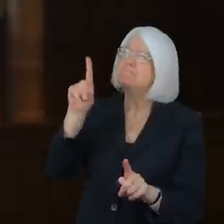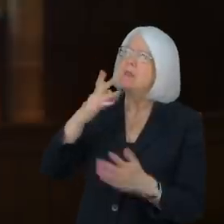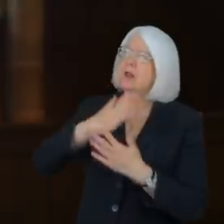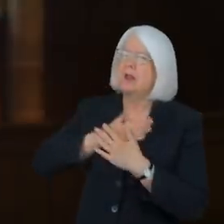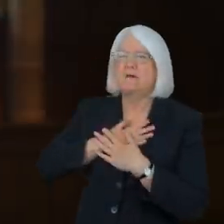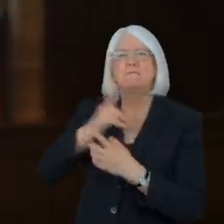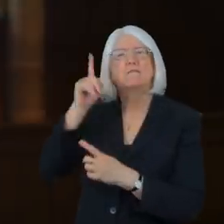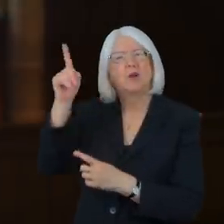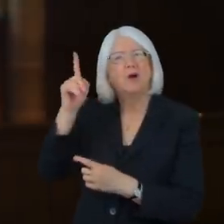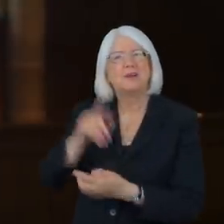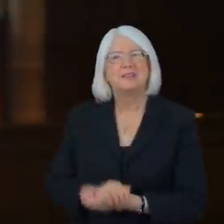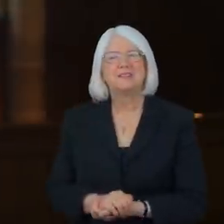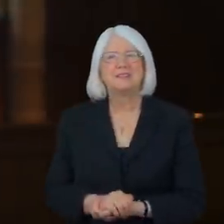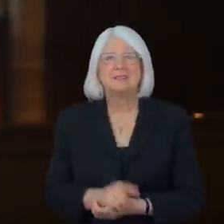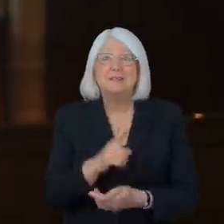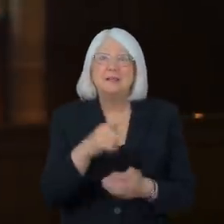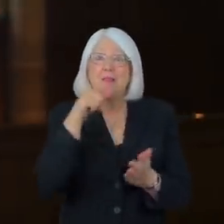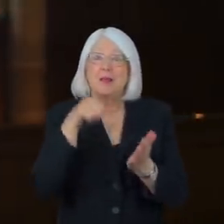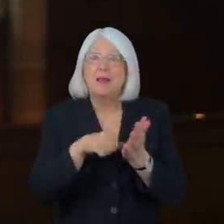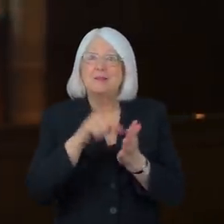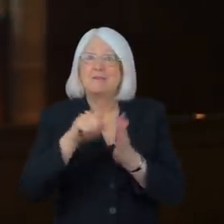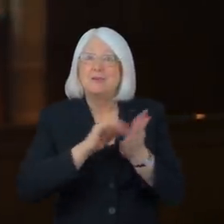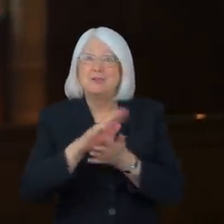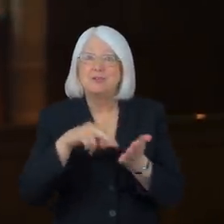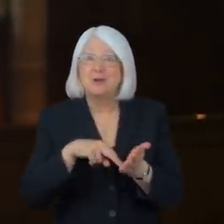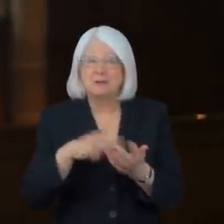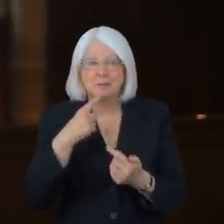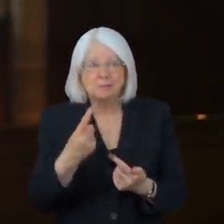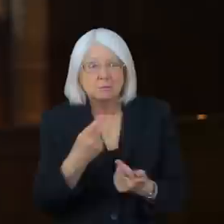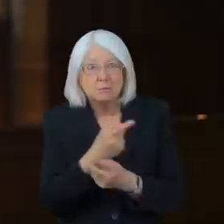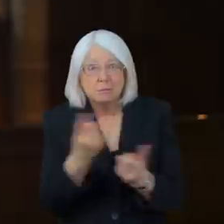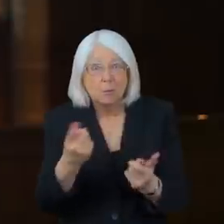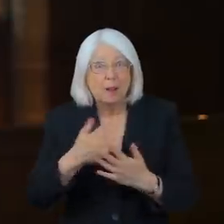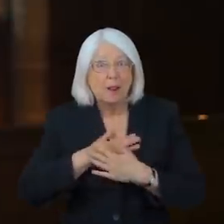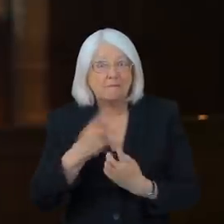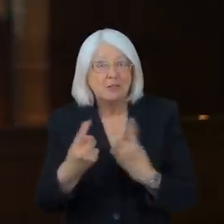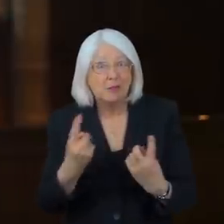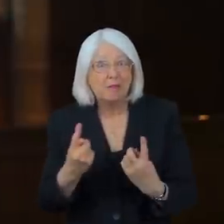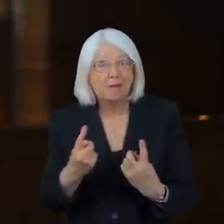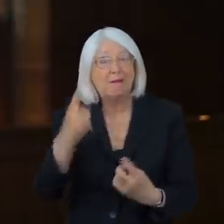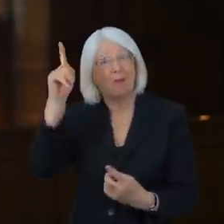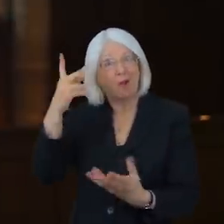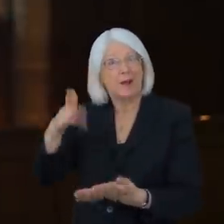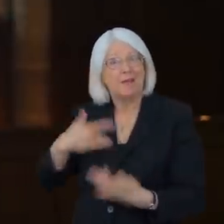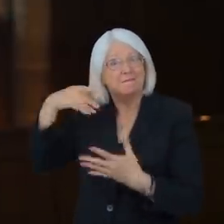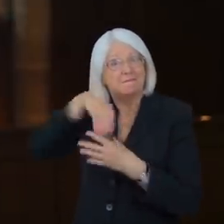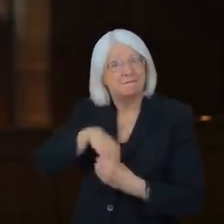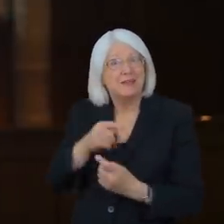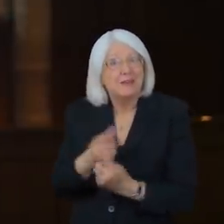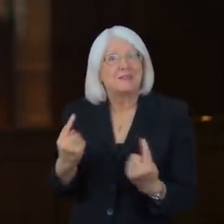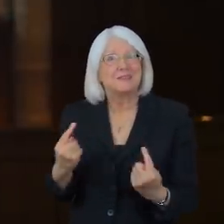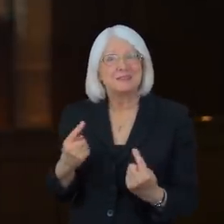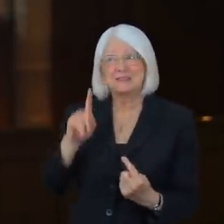us. As the first letter of St. John says, if we love one another, God lives in us and his love